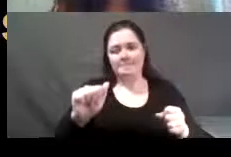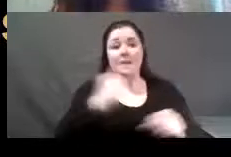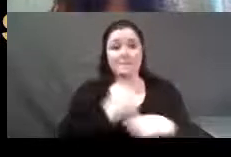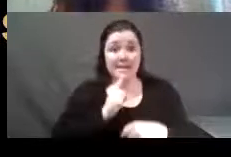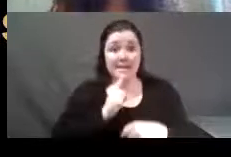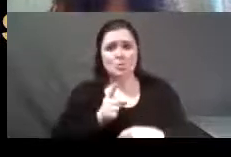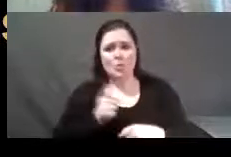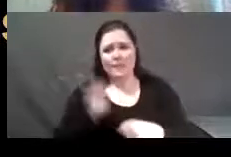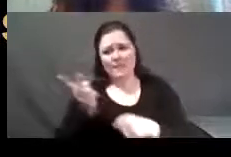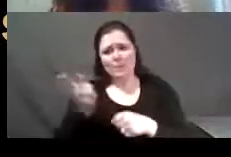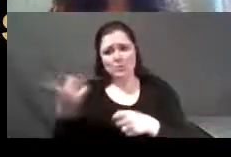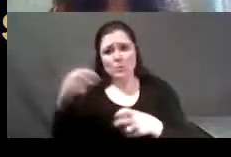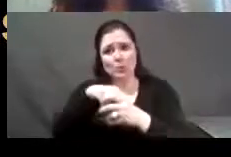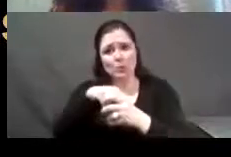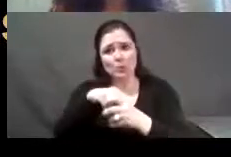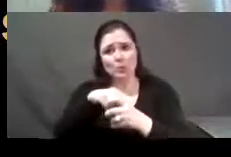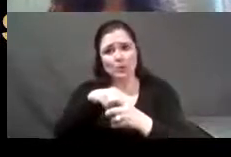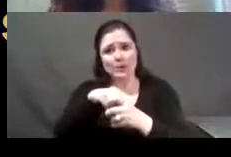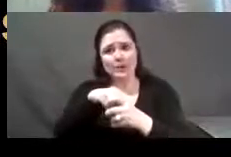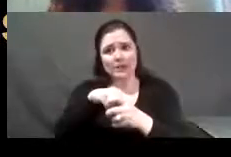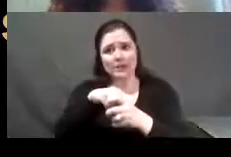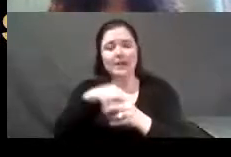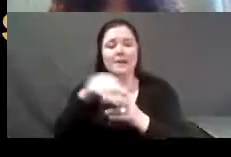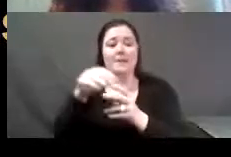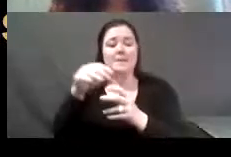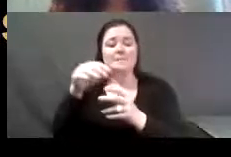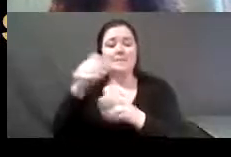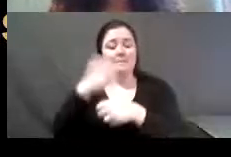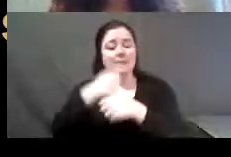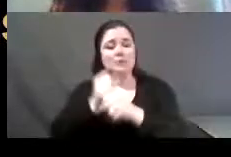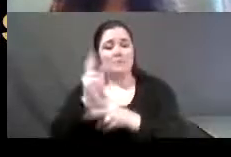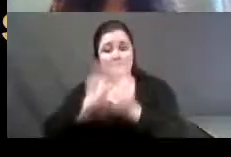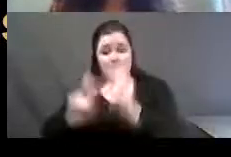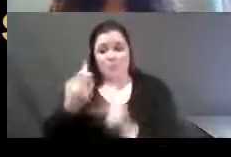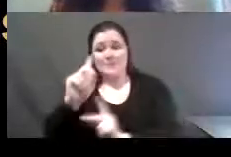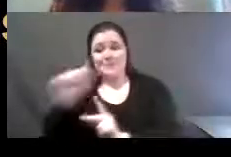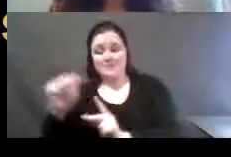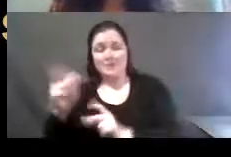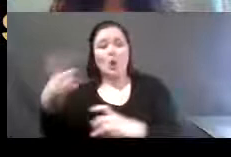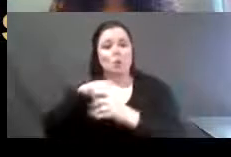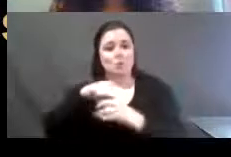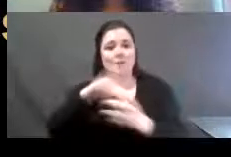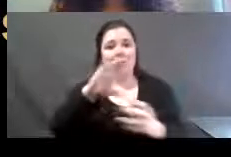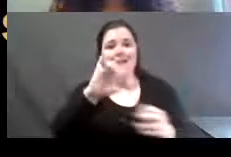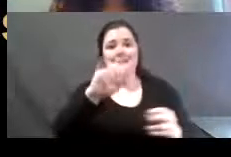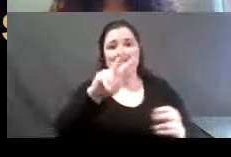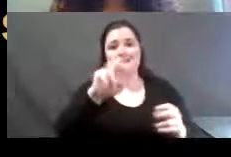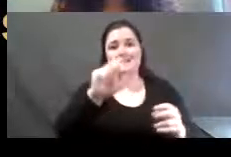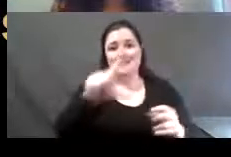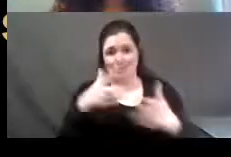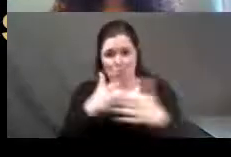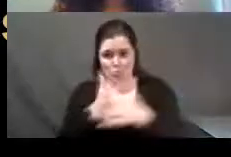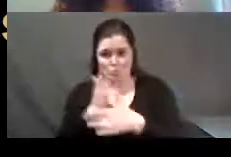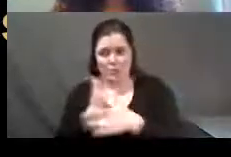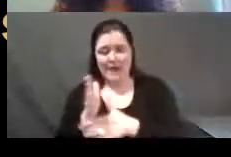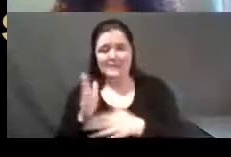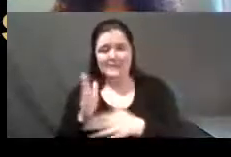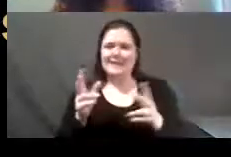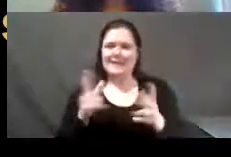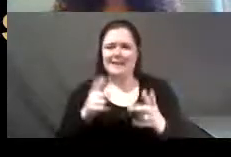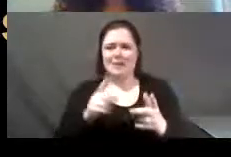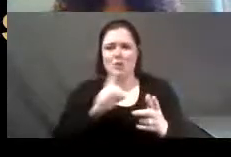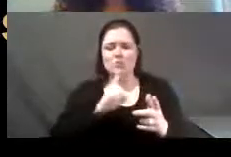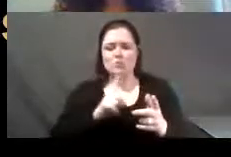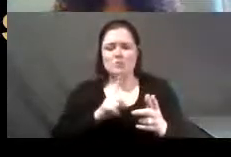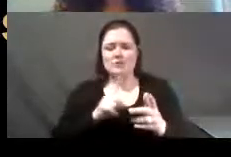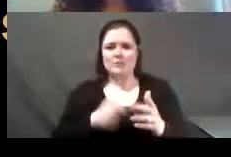included in, people with disabilities are included in civil rights. And what's I find very significant